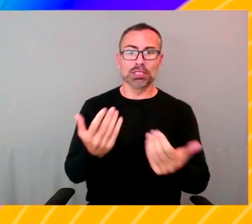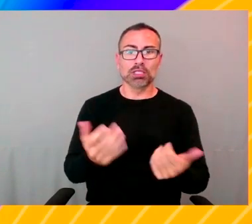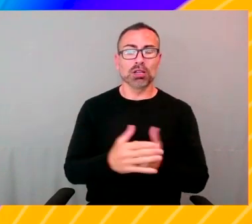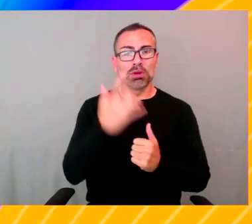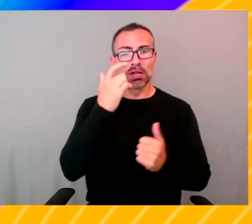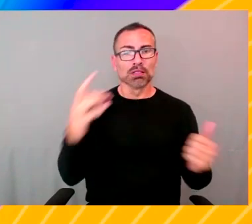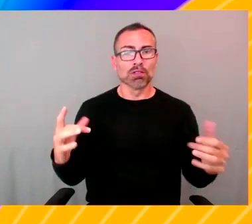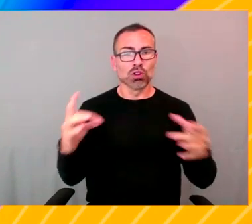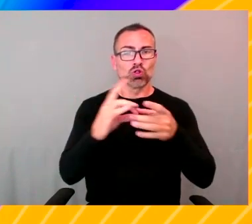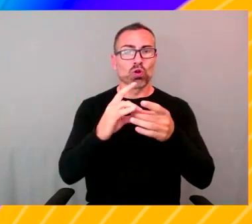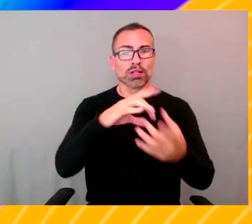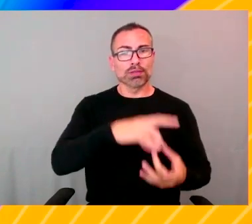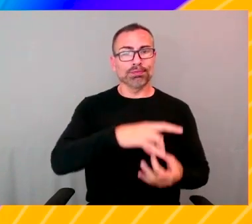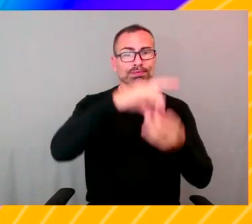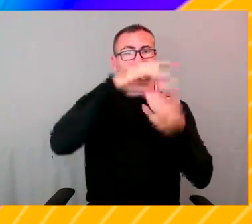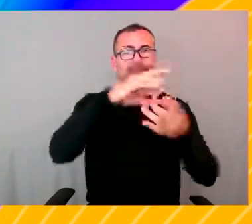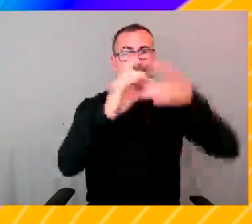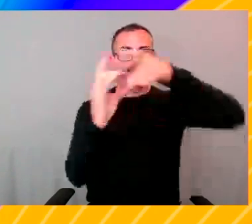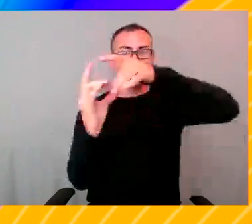just a data set that's